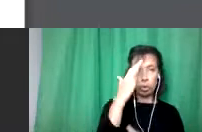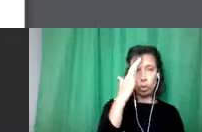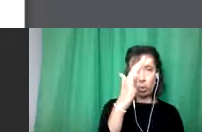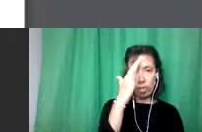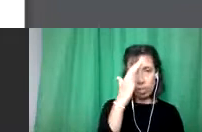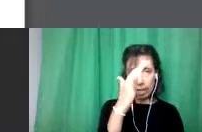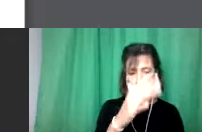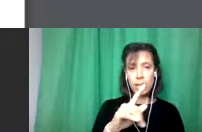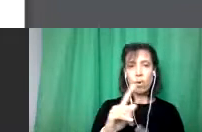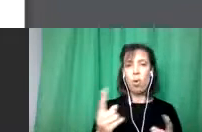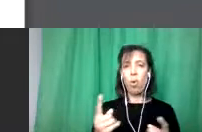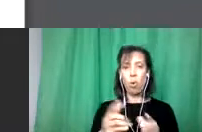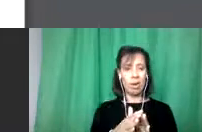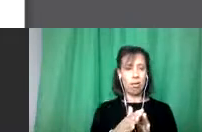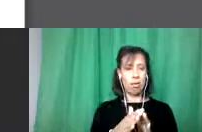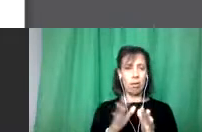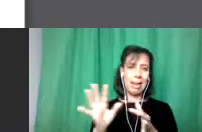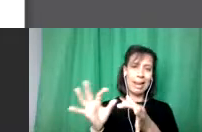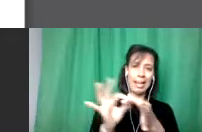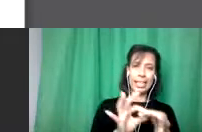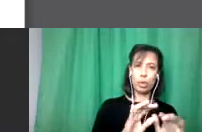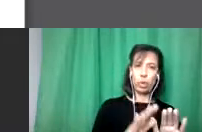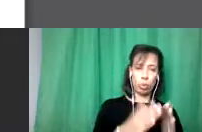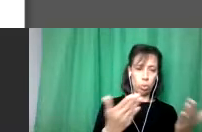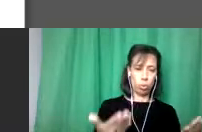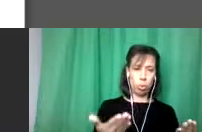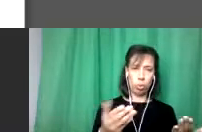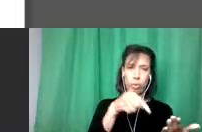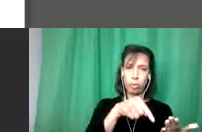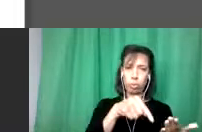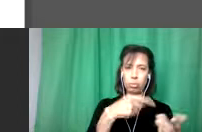books say. So we're looking at